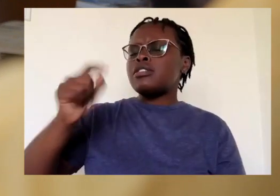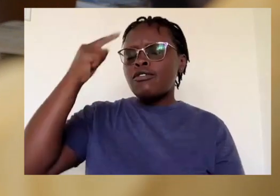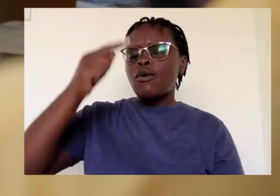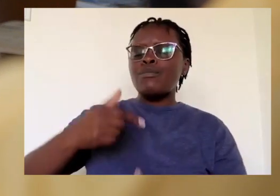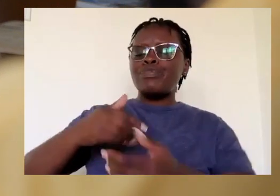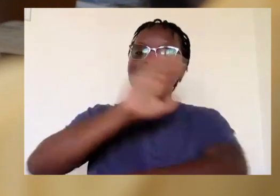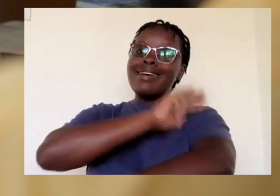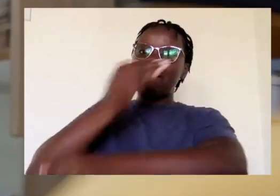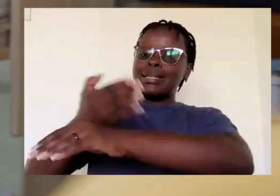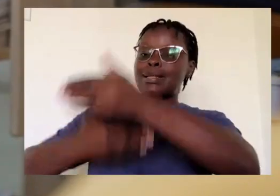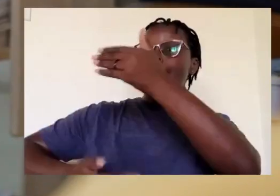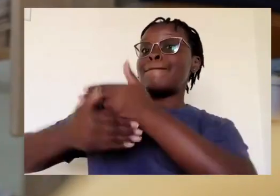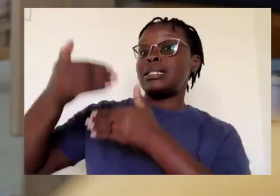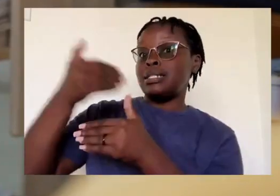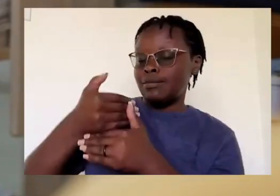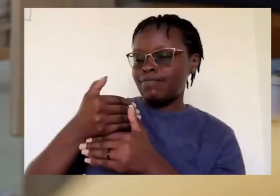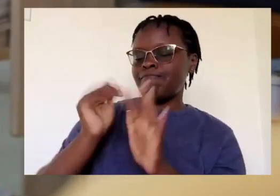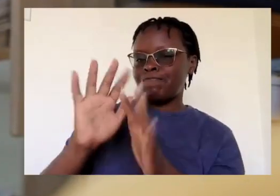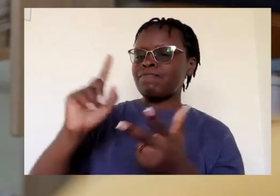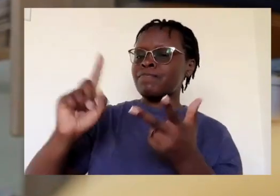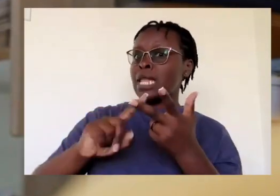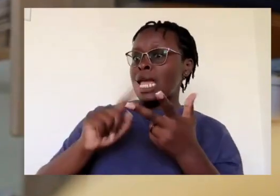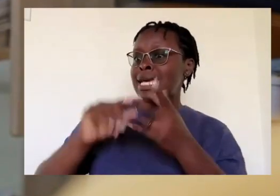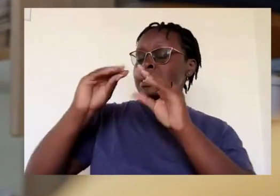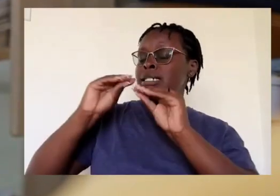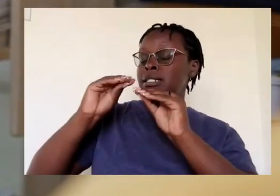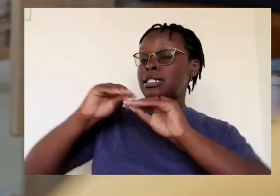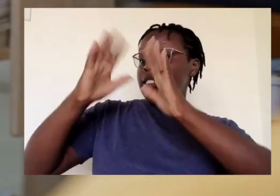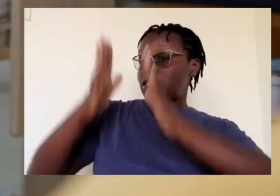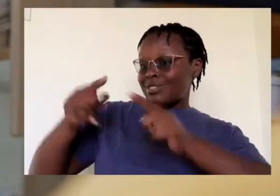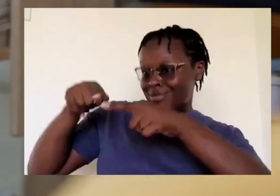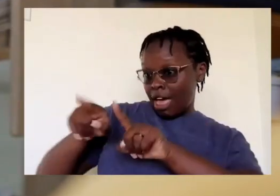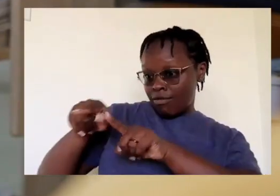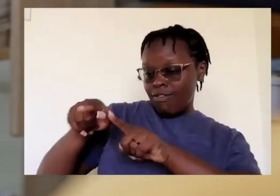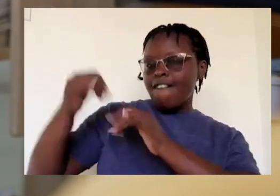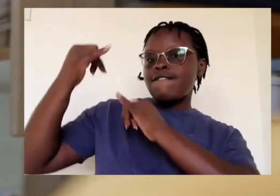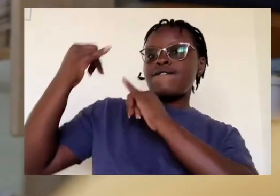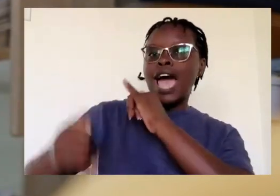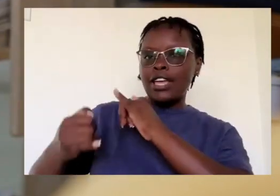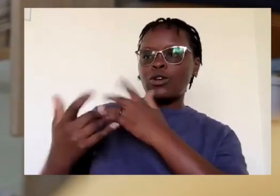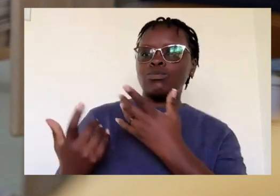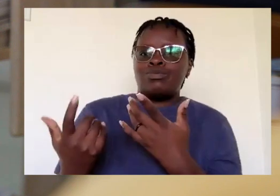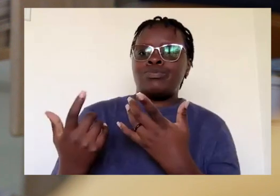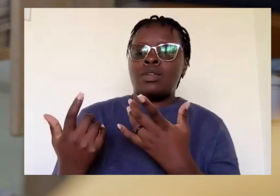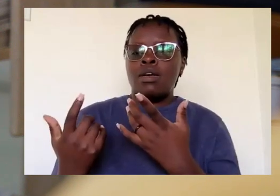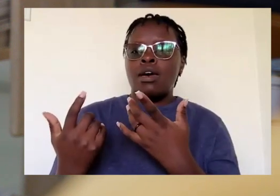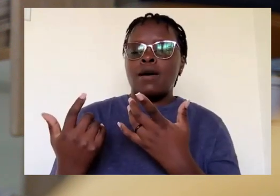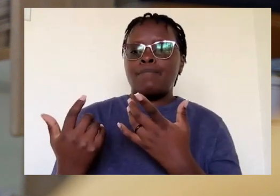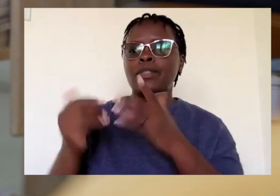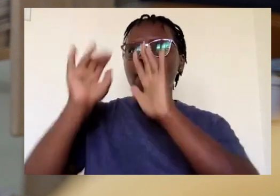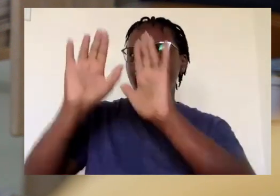ICT officers, and teachers themselves at the last mile, what I would call last mile, have